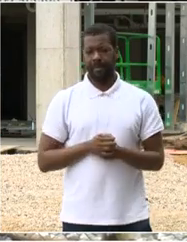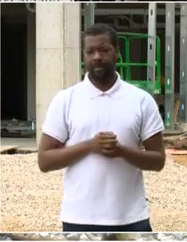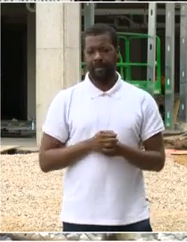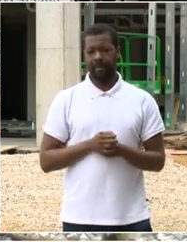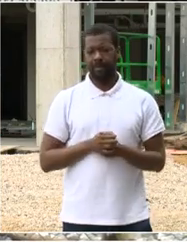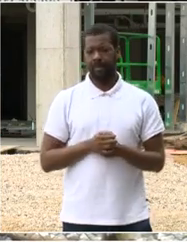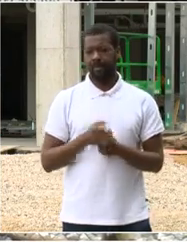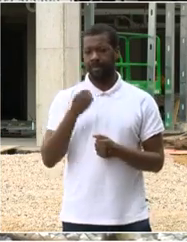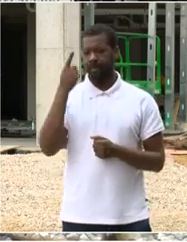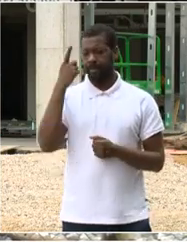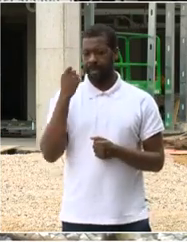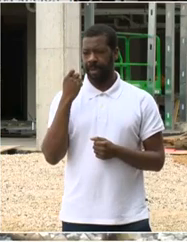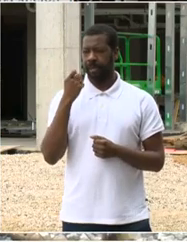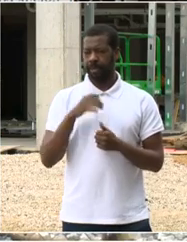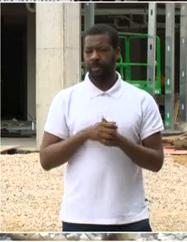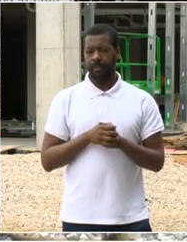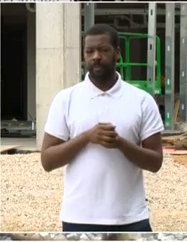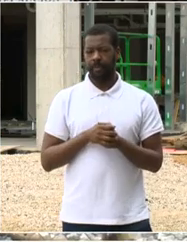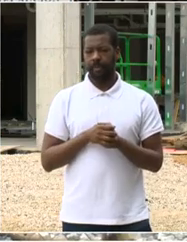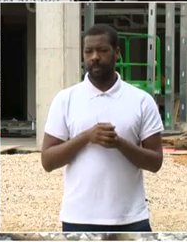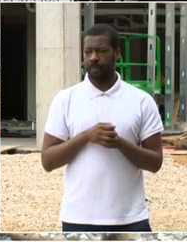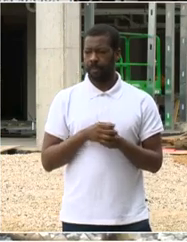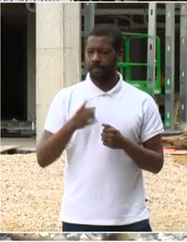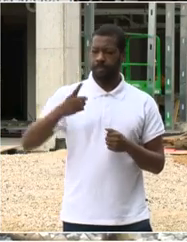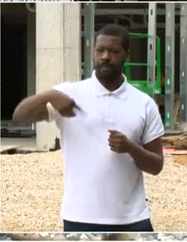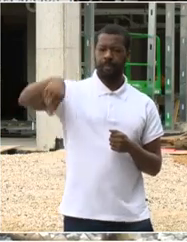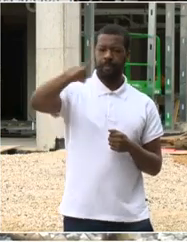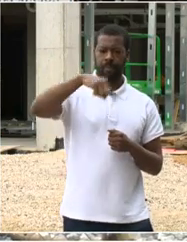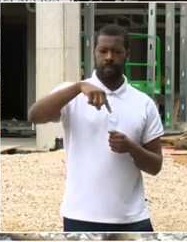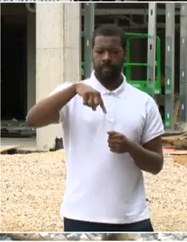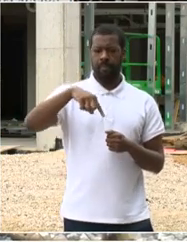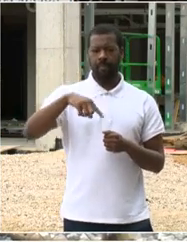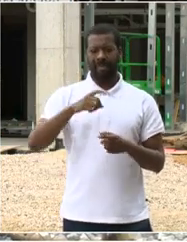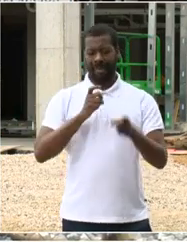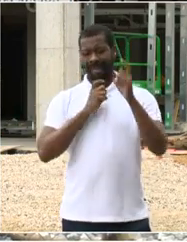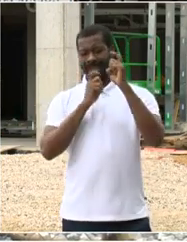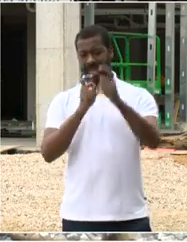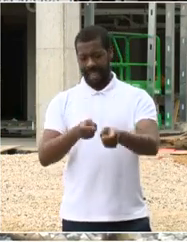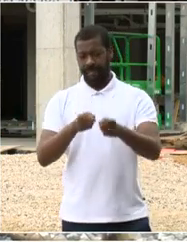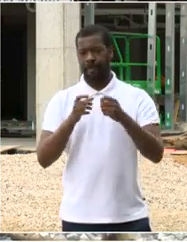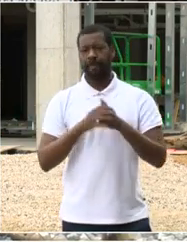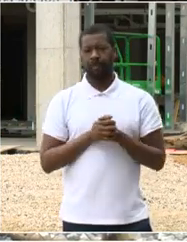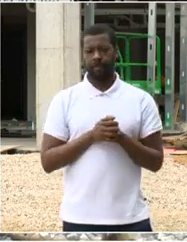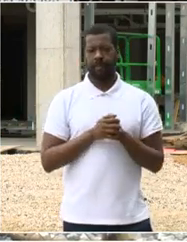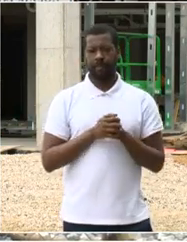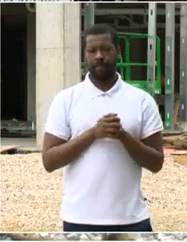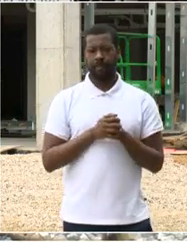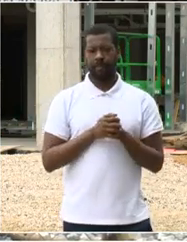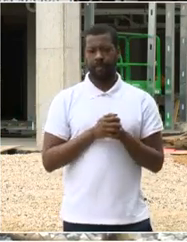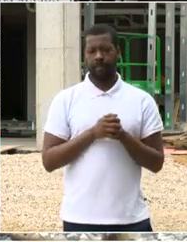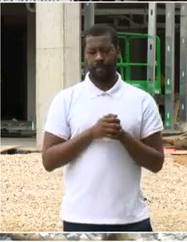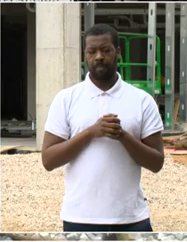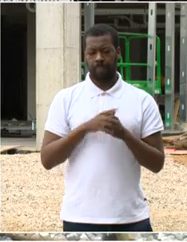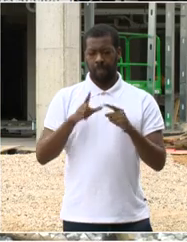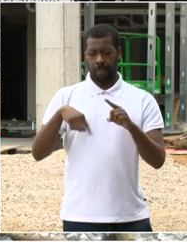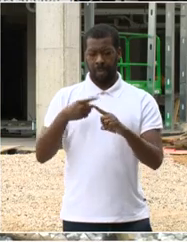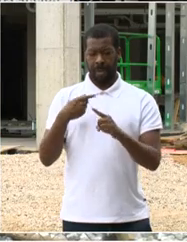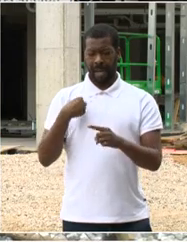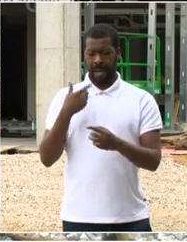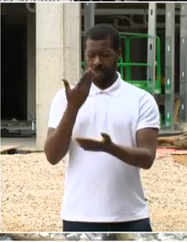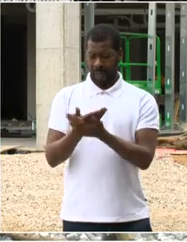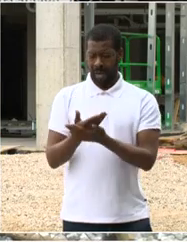because of the way everybody around has delivered. And when we go to these projects, we're proud